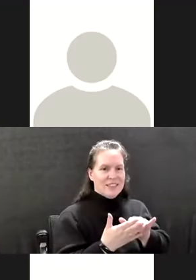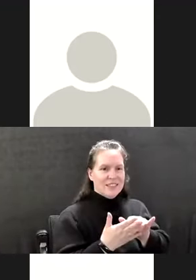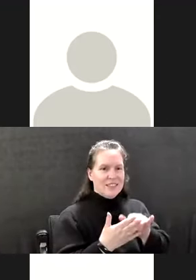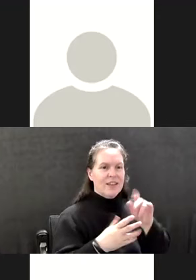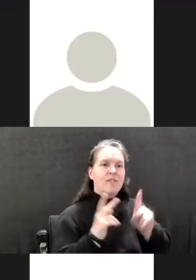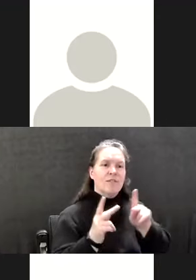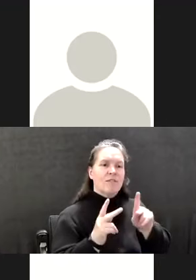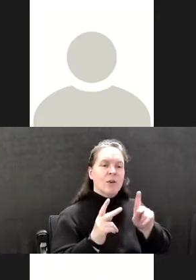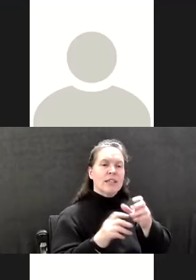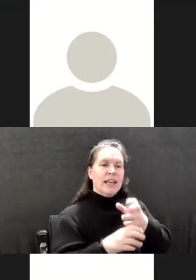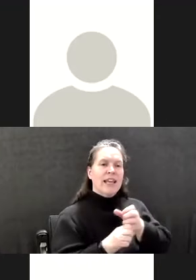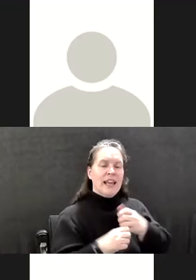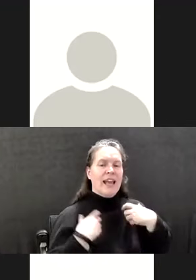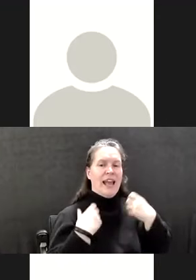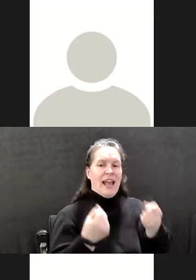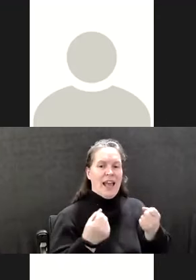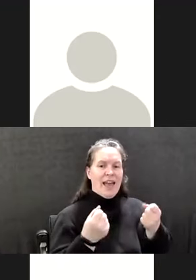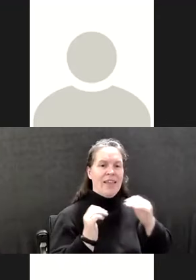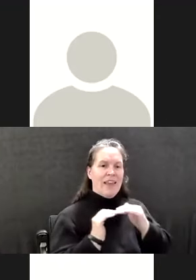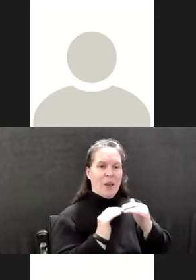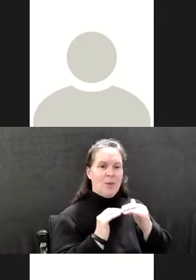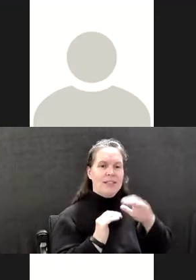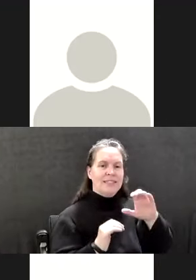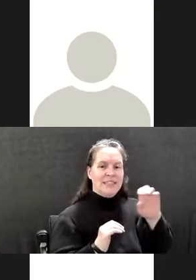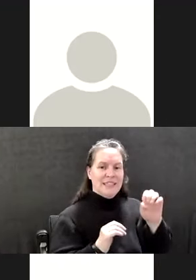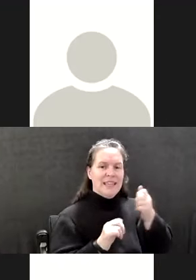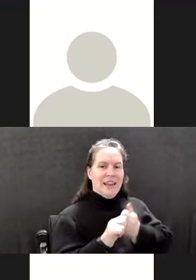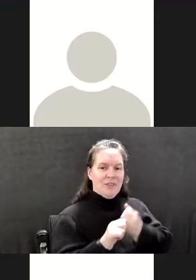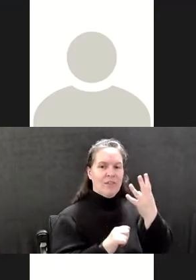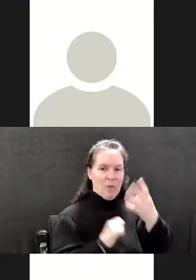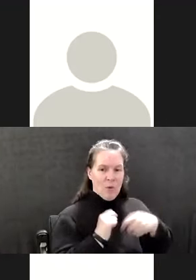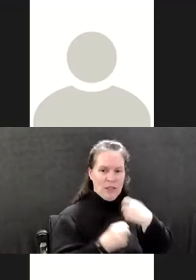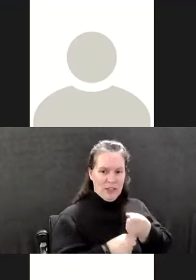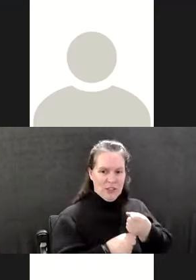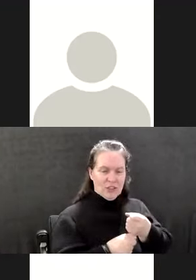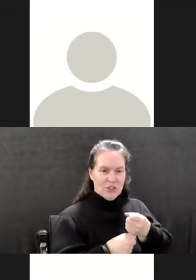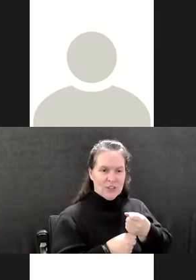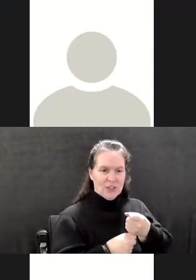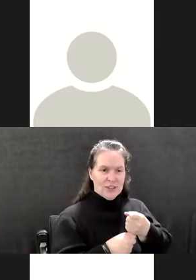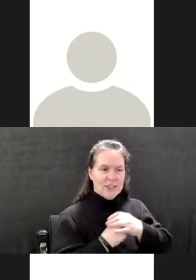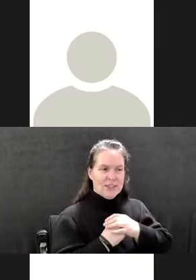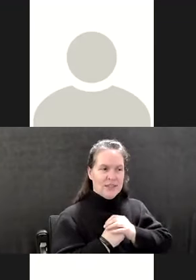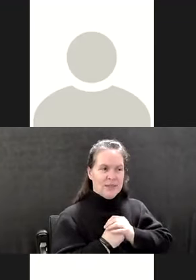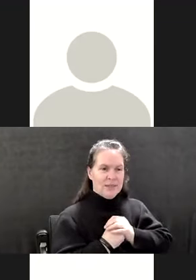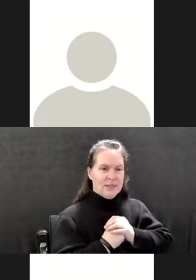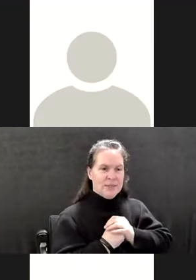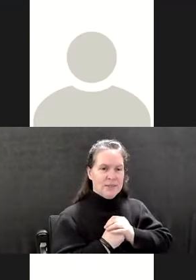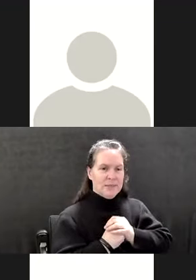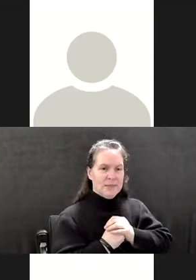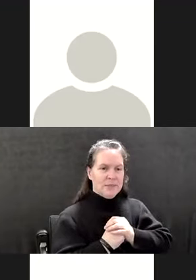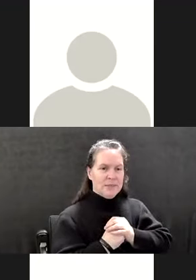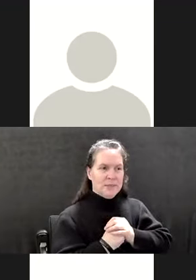get some health equity CE every 4 years. And I'm guessing that, you know, at one point they may